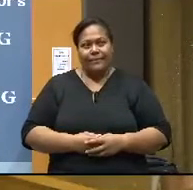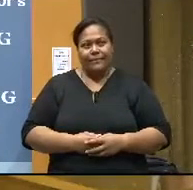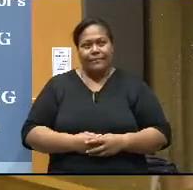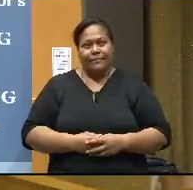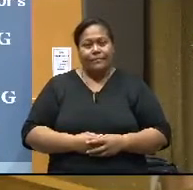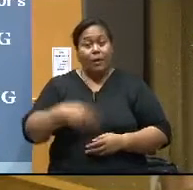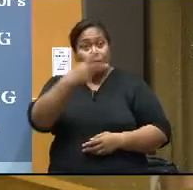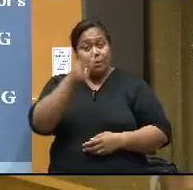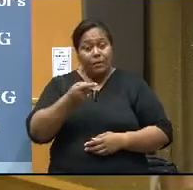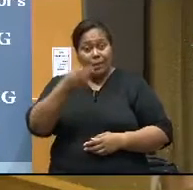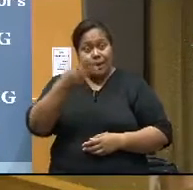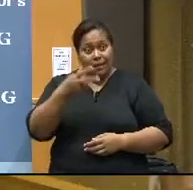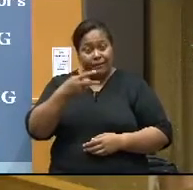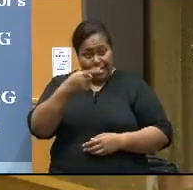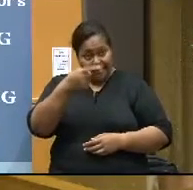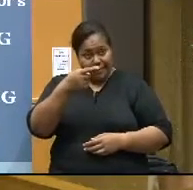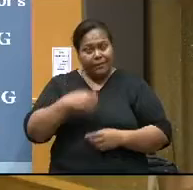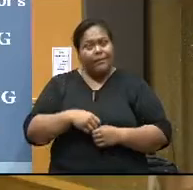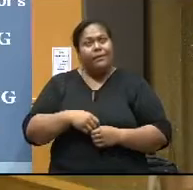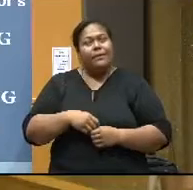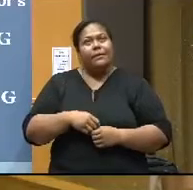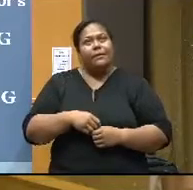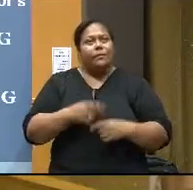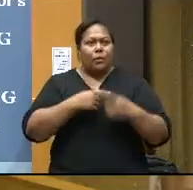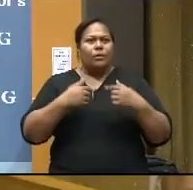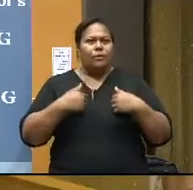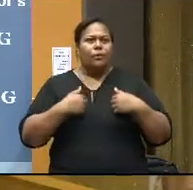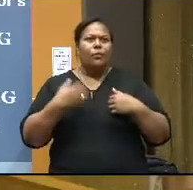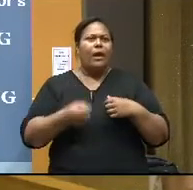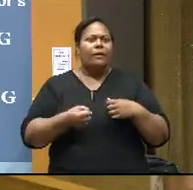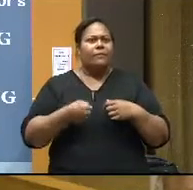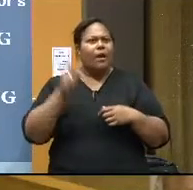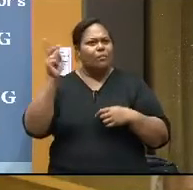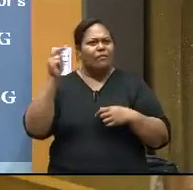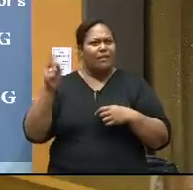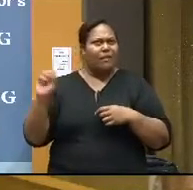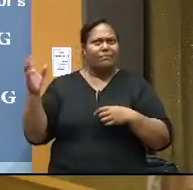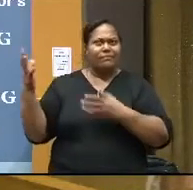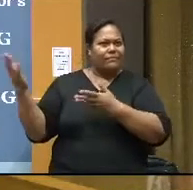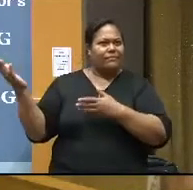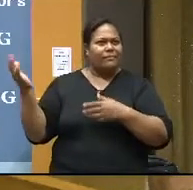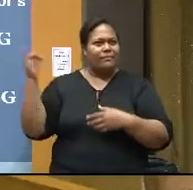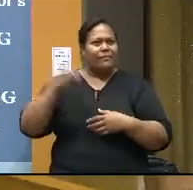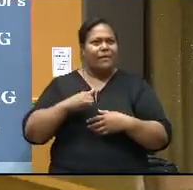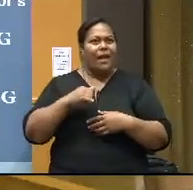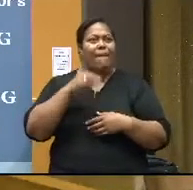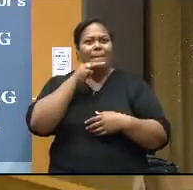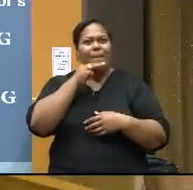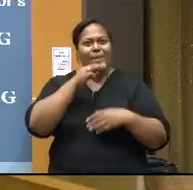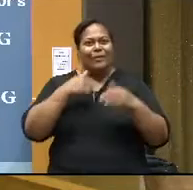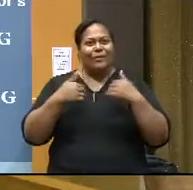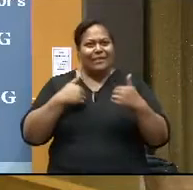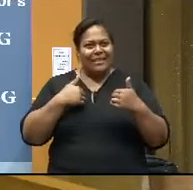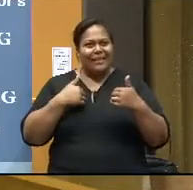In 2011, we were very fortunate to have Professor Peter McPhee, Provost of the University of Melbourne, and